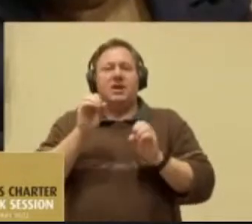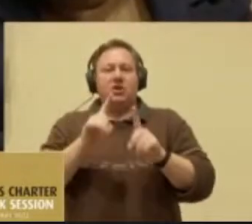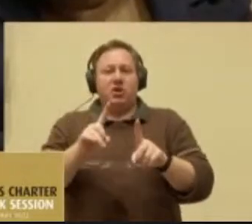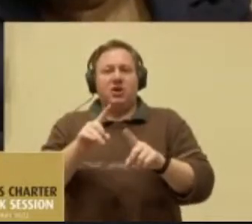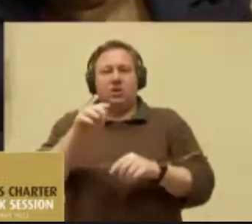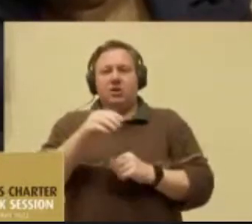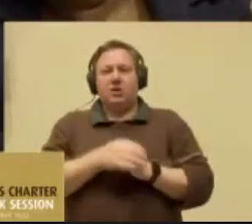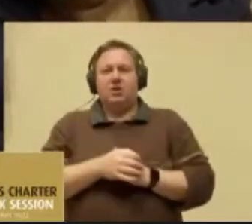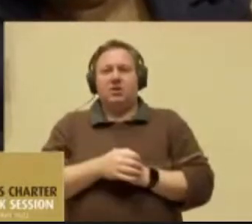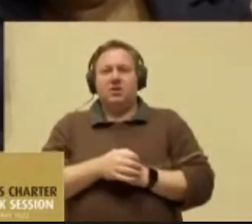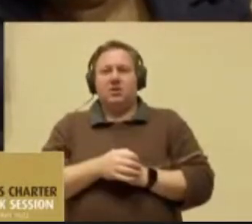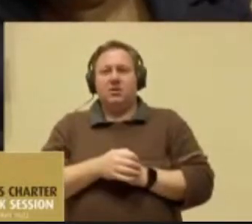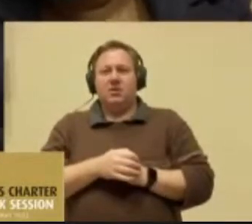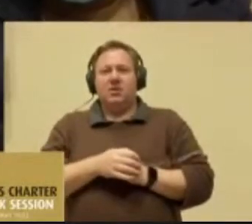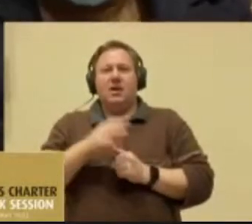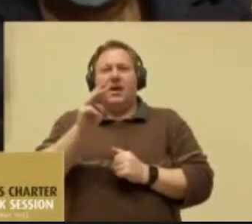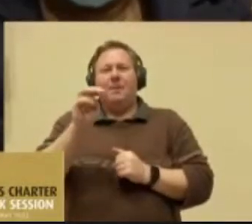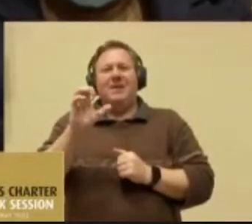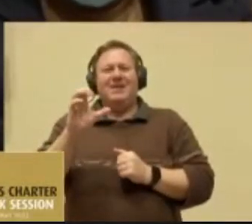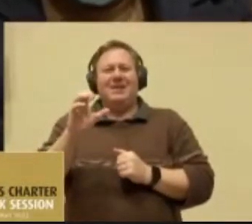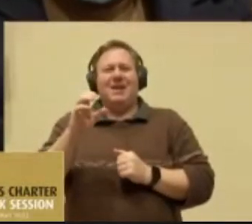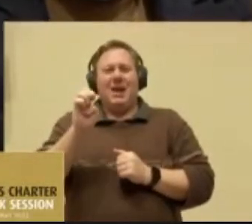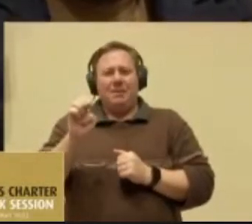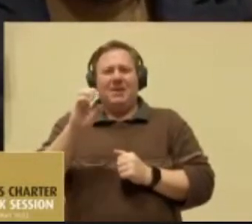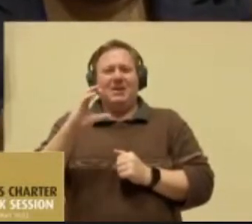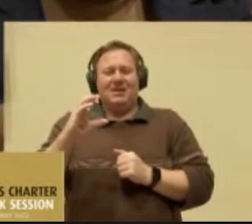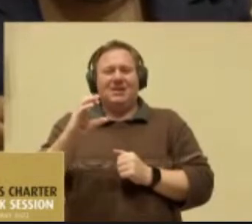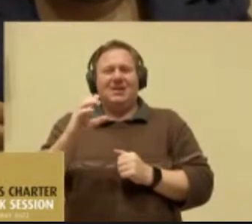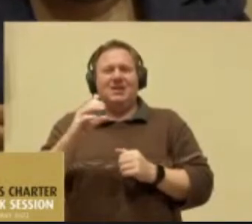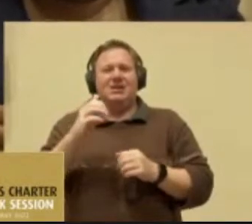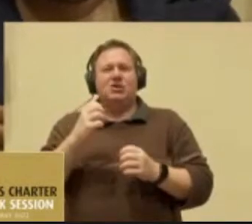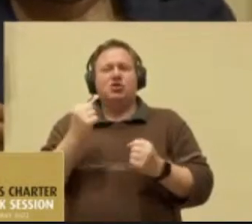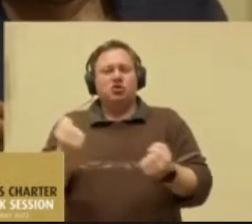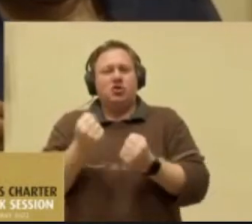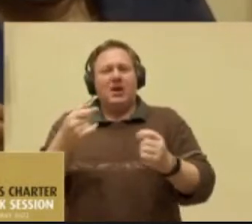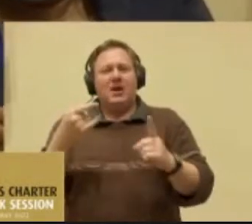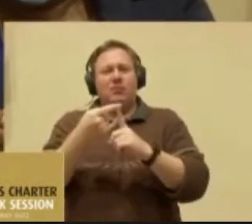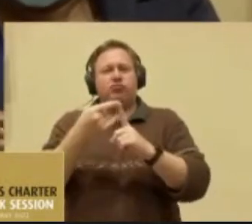embassy is struggling to connect so where is